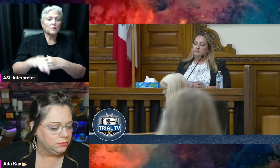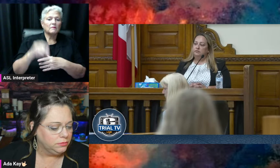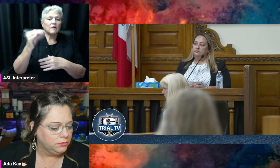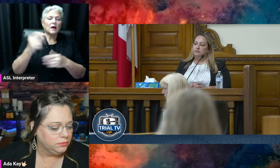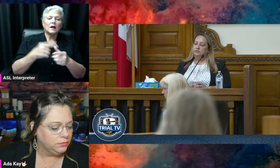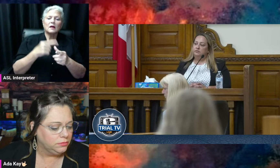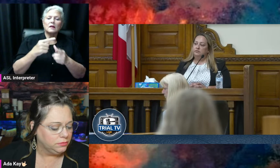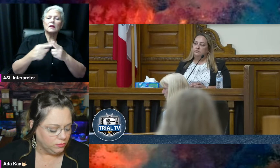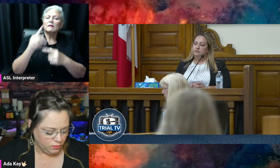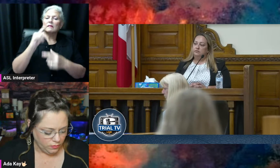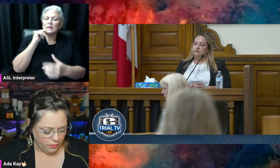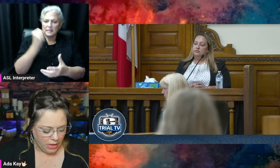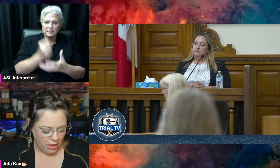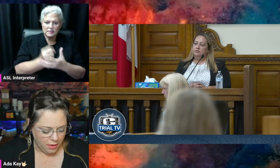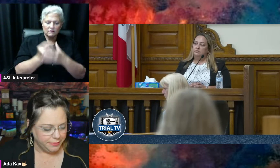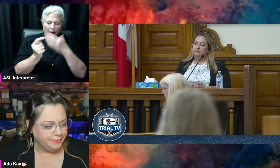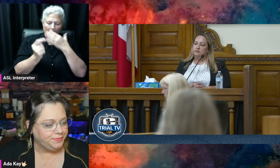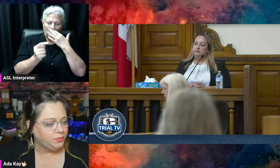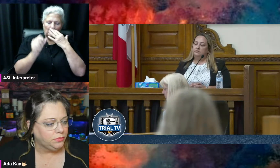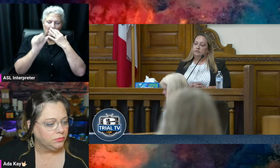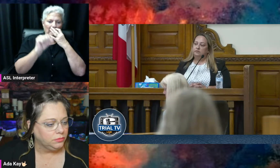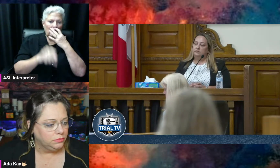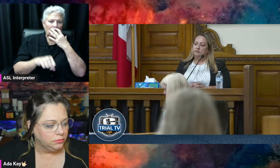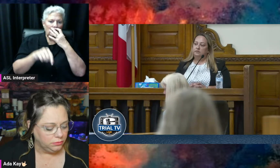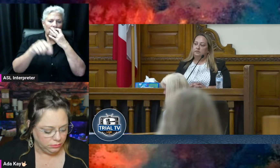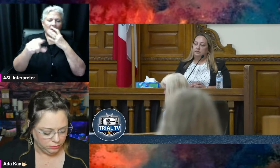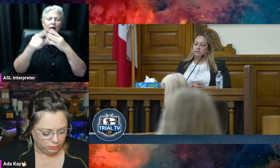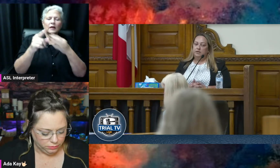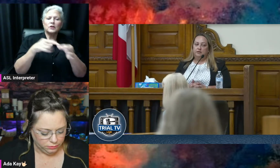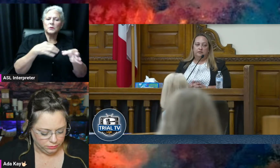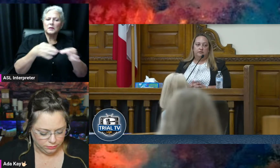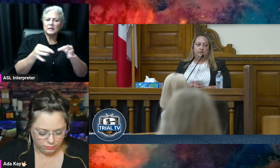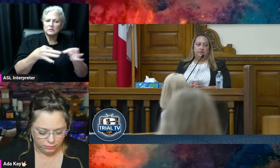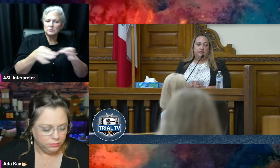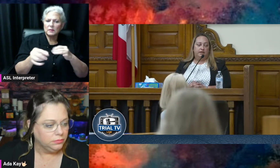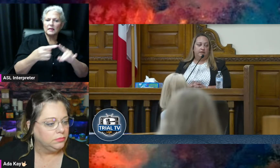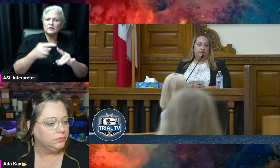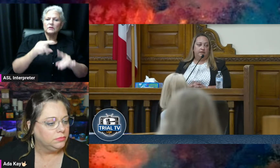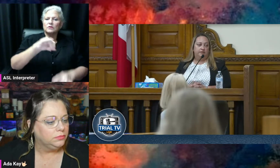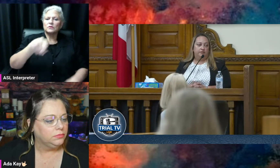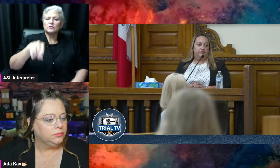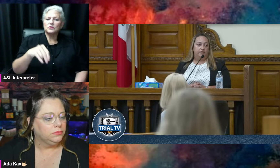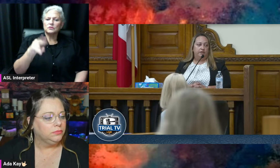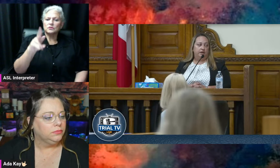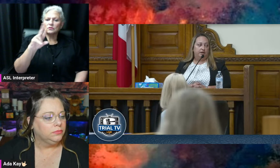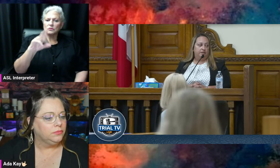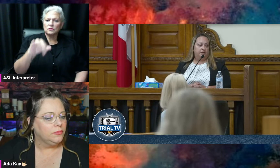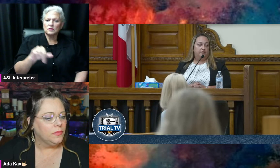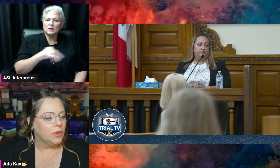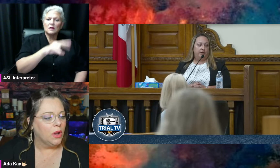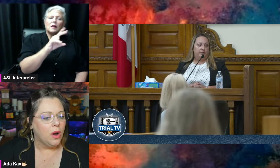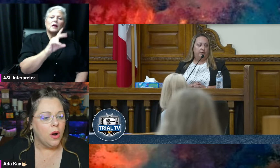Could you explain to the jury just exactly what DNA is? DNA stands for